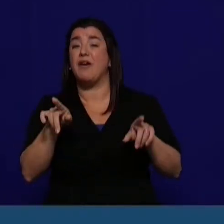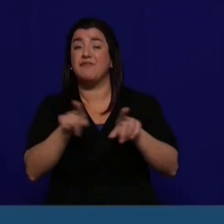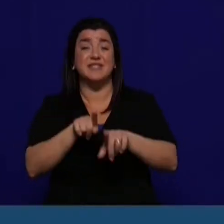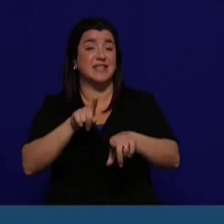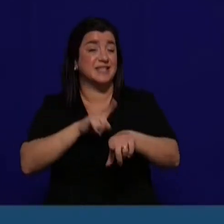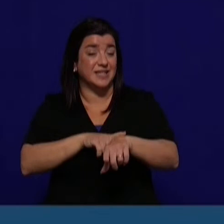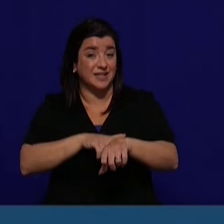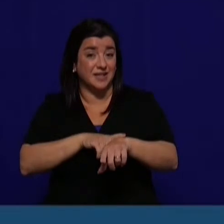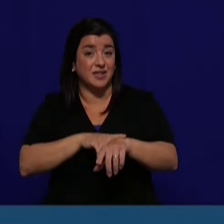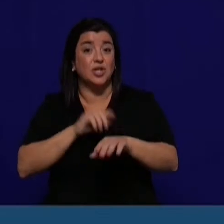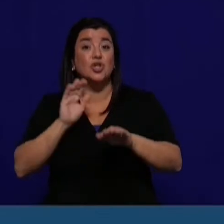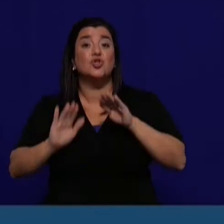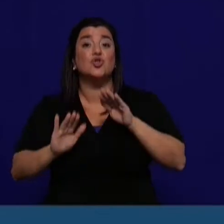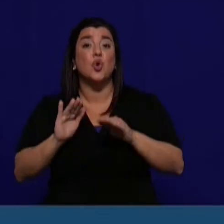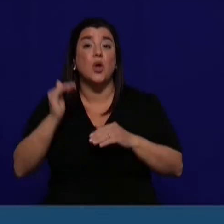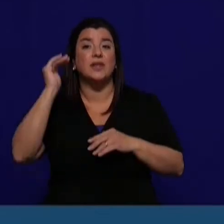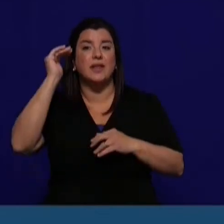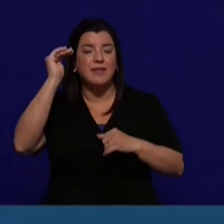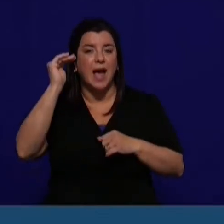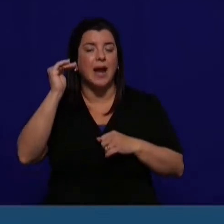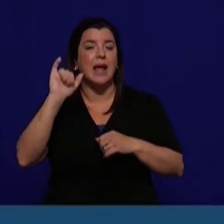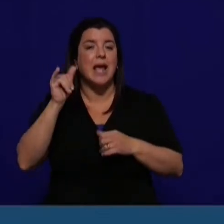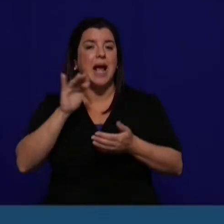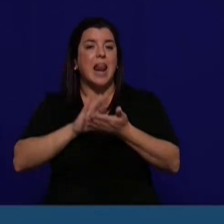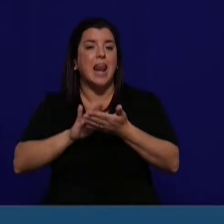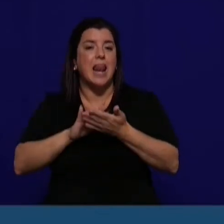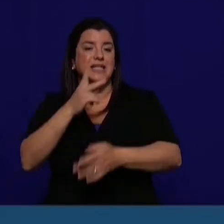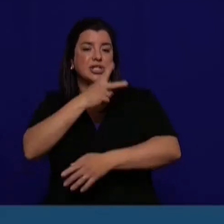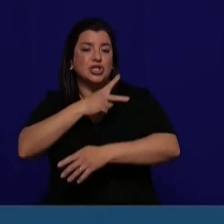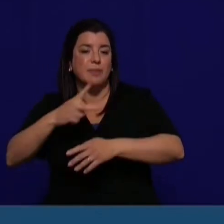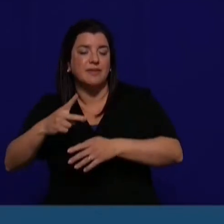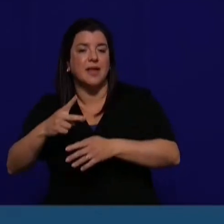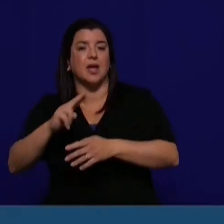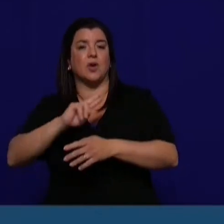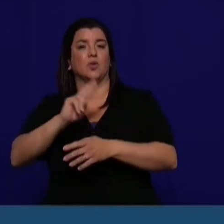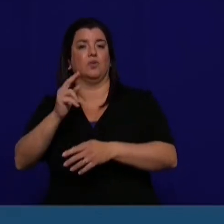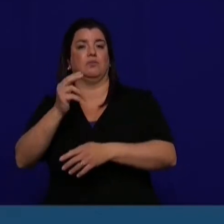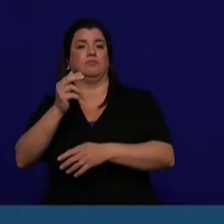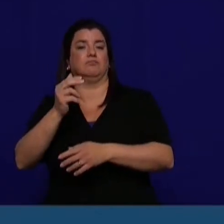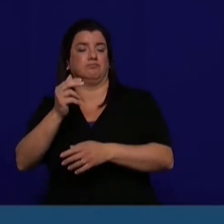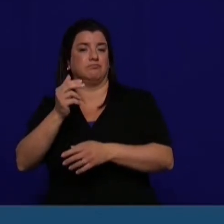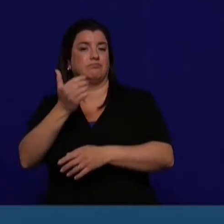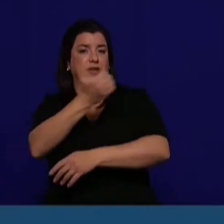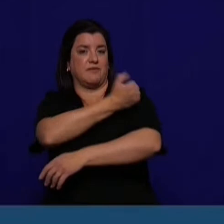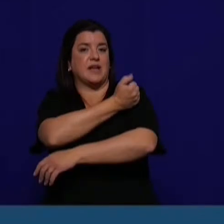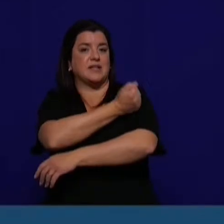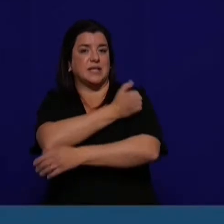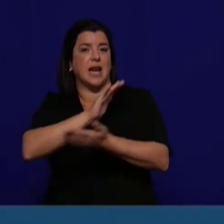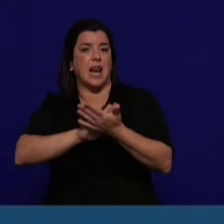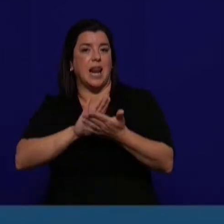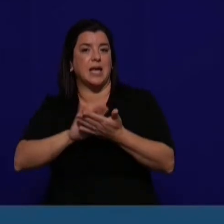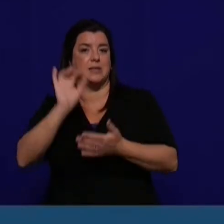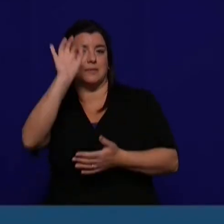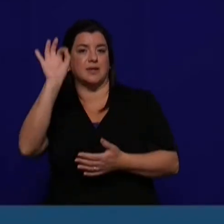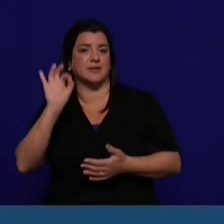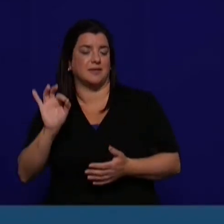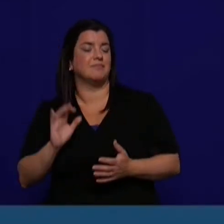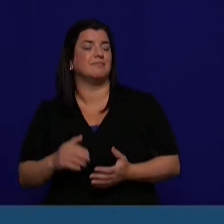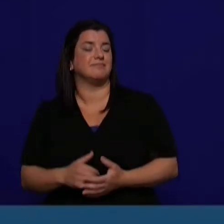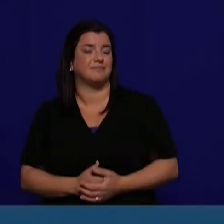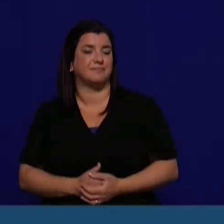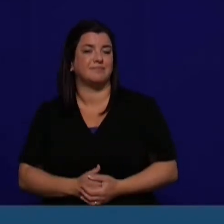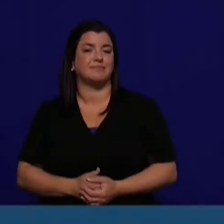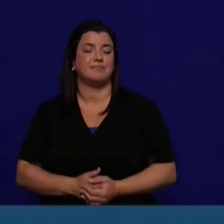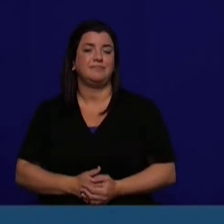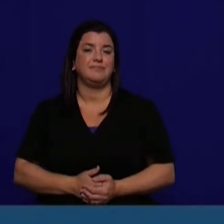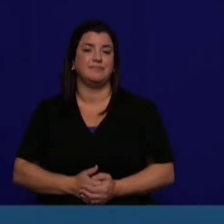visits u wkoll min għandu jattendi l-ħinijiet u l-kundizzjonijiet. Times of Malta. Good afternoon,